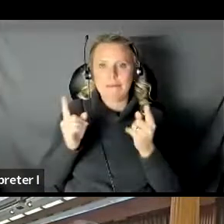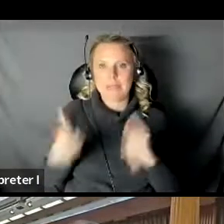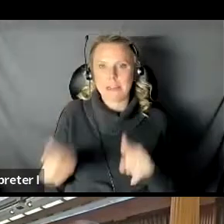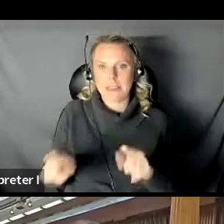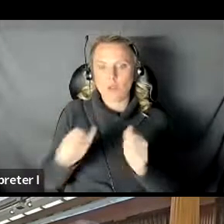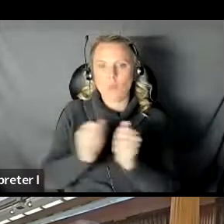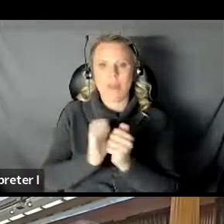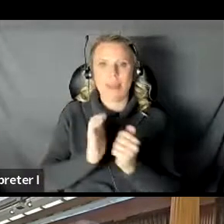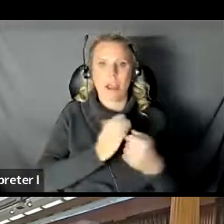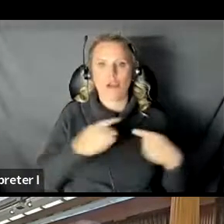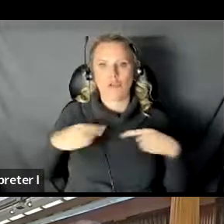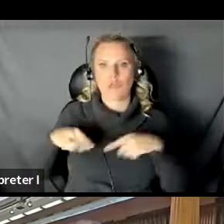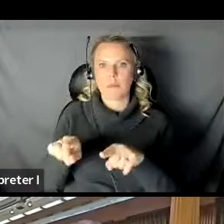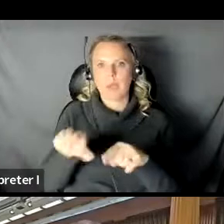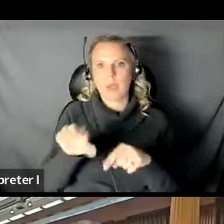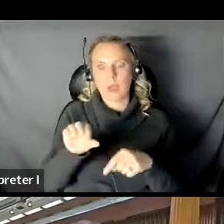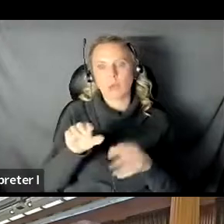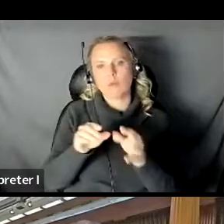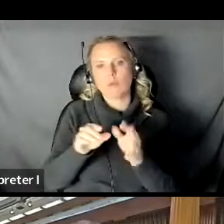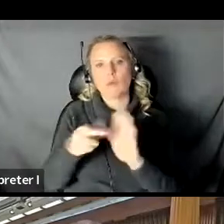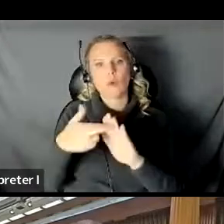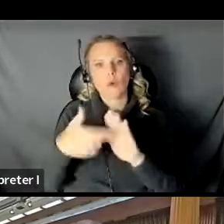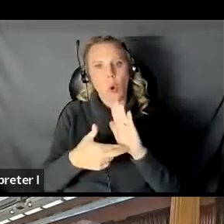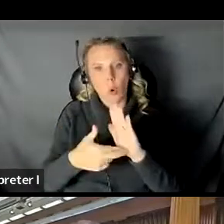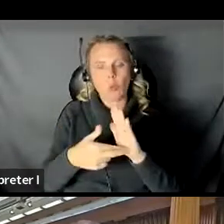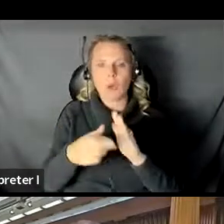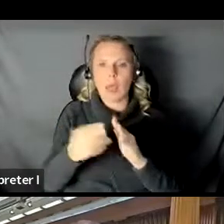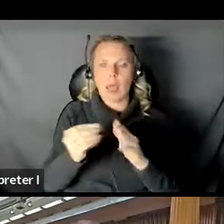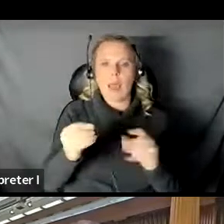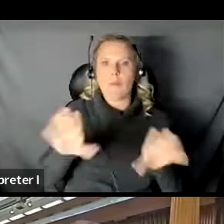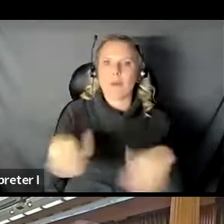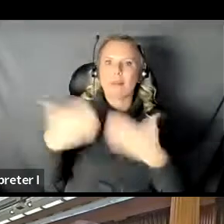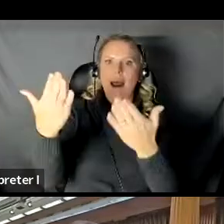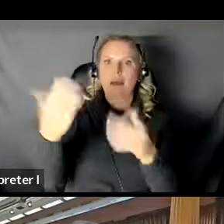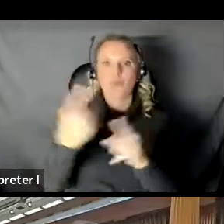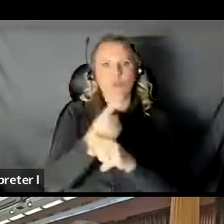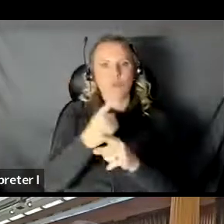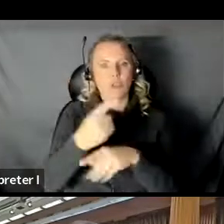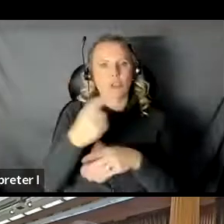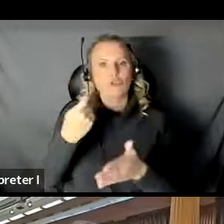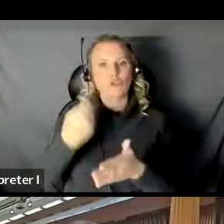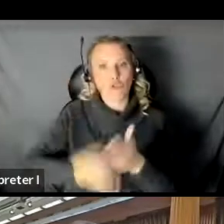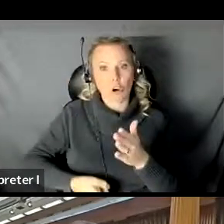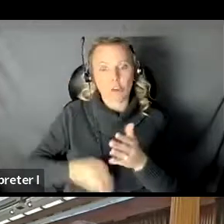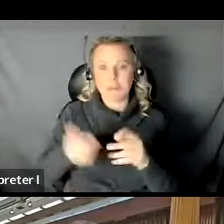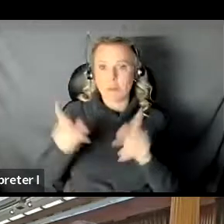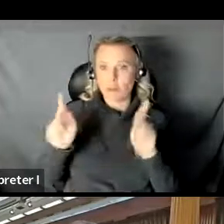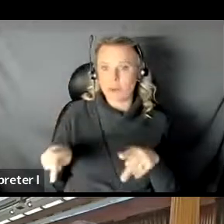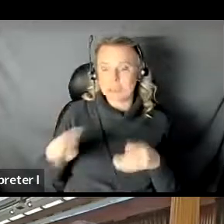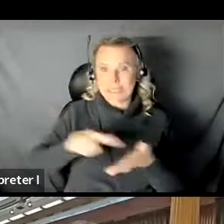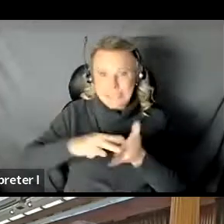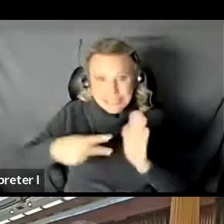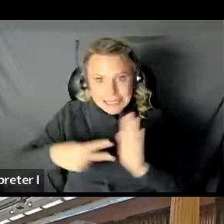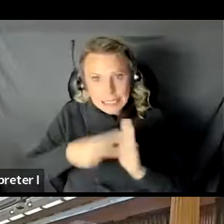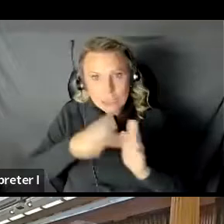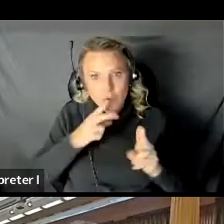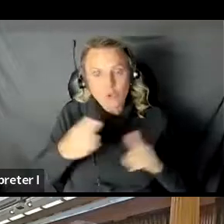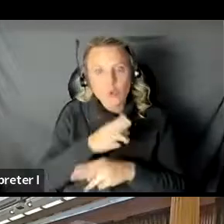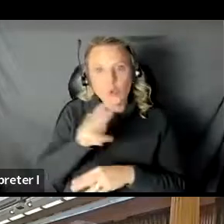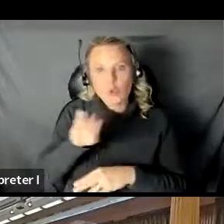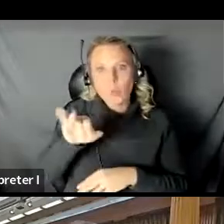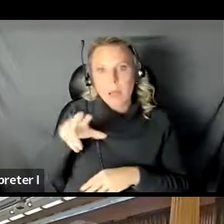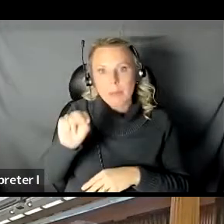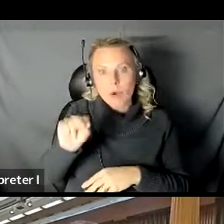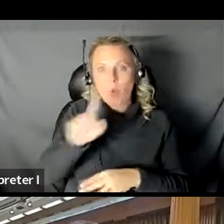with our streamlined code to bring forward an appropriate charge. And then, and if an individual intends to use the weapon or actually uses weapon,